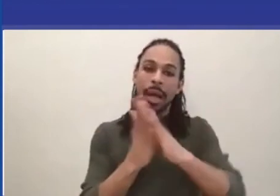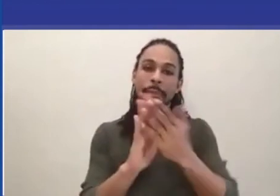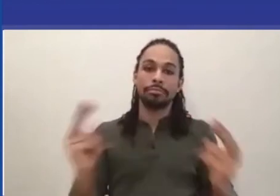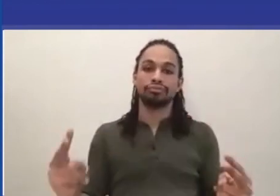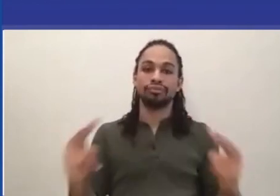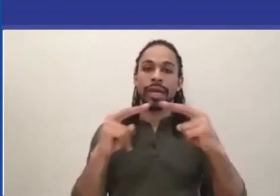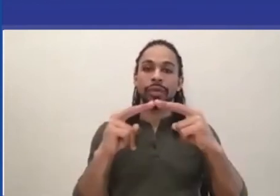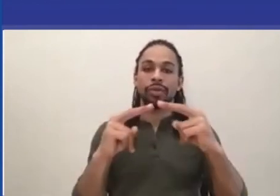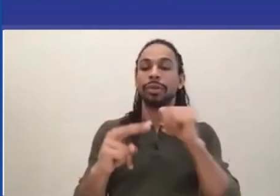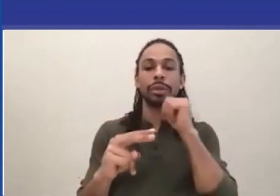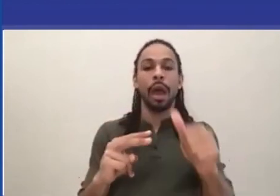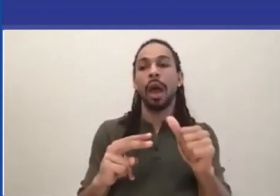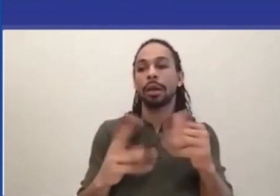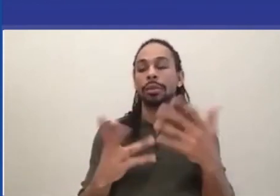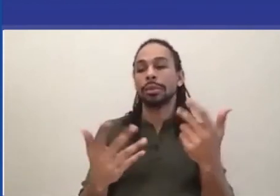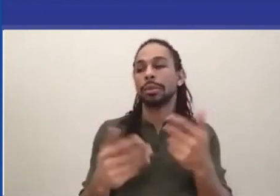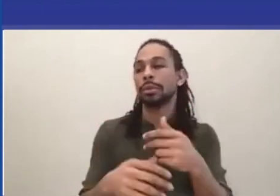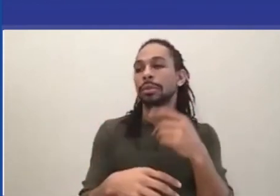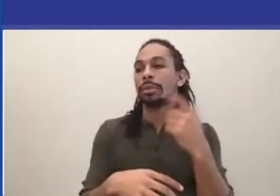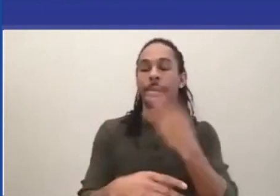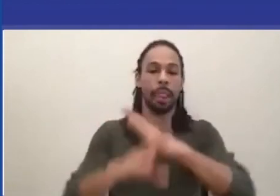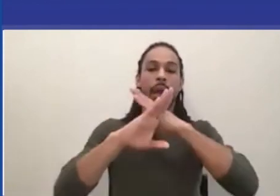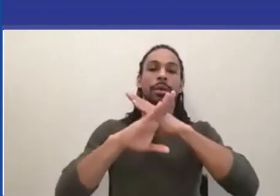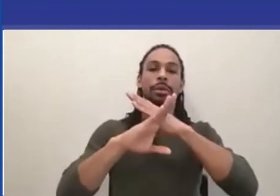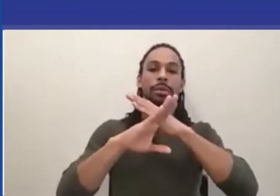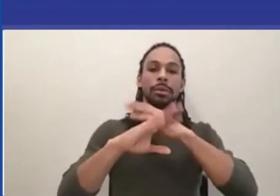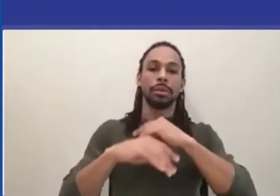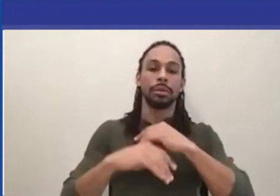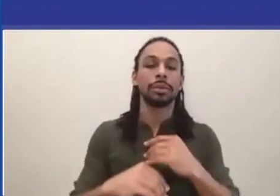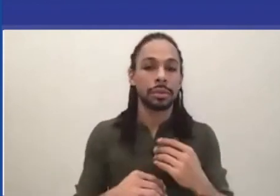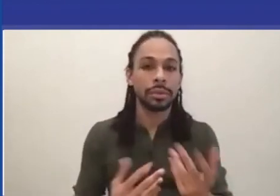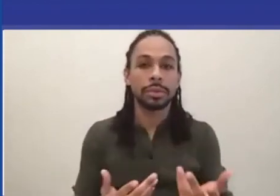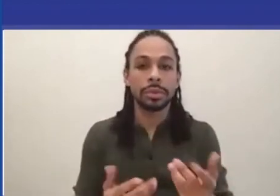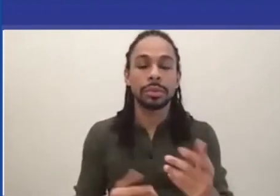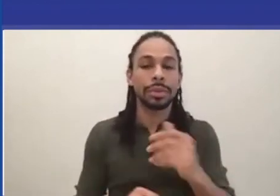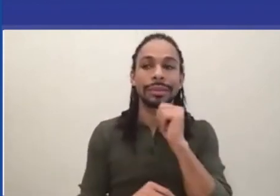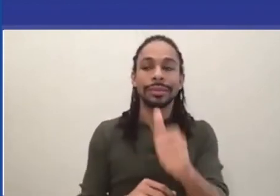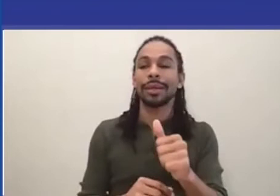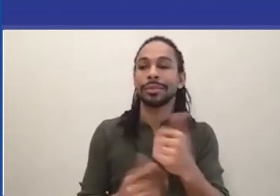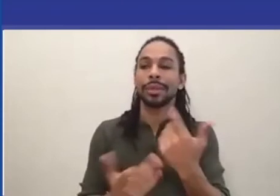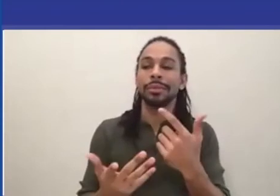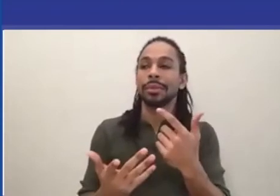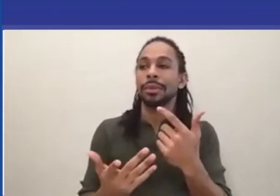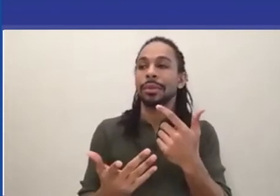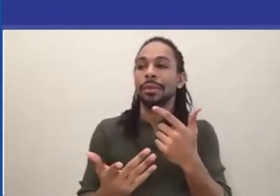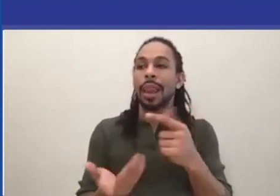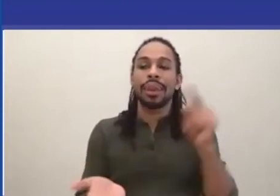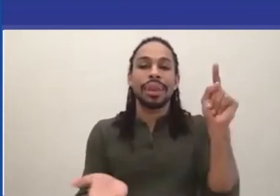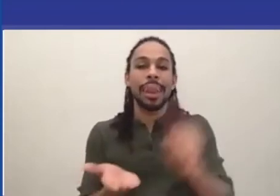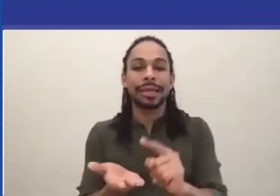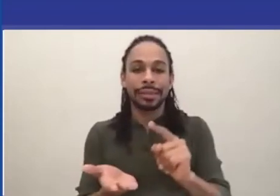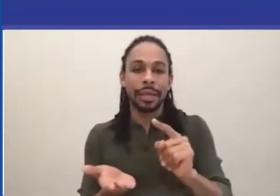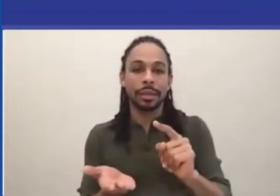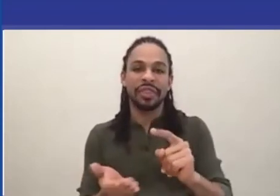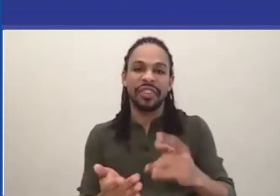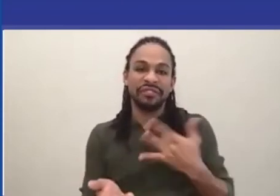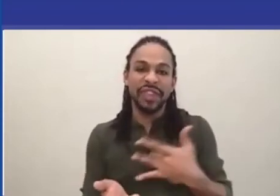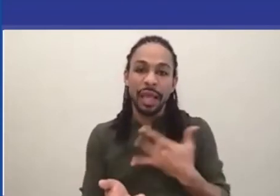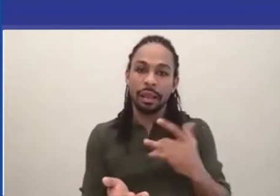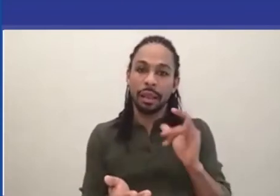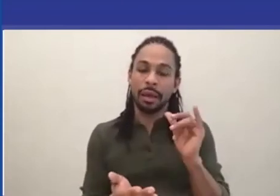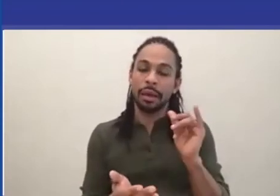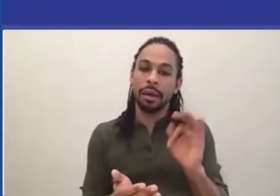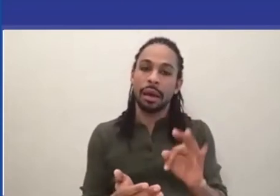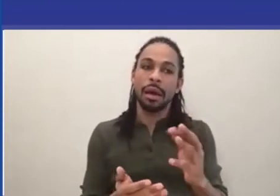That technology doesn't necessarily diminish the feeling or the feeling of transformation that we can